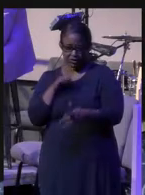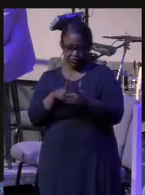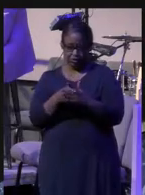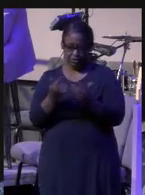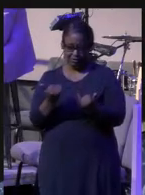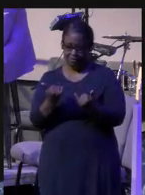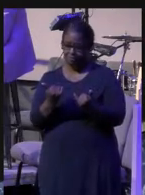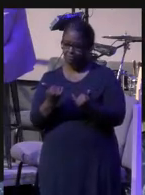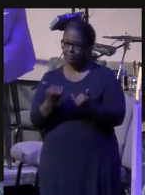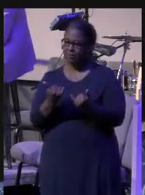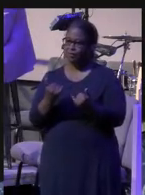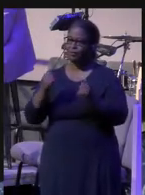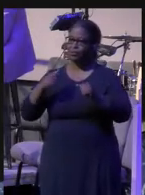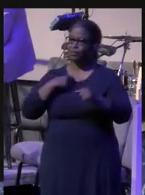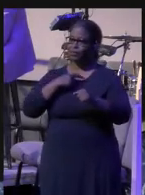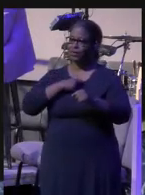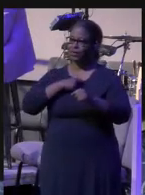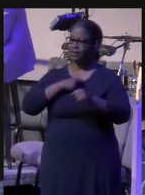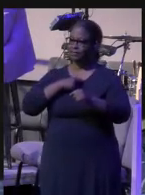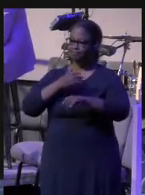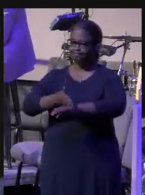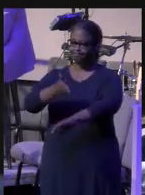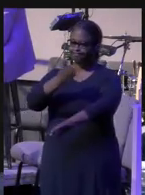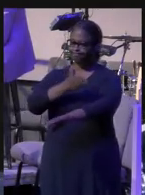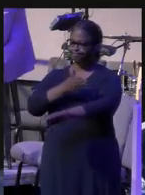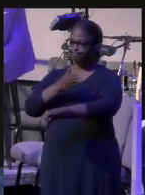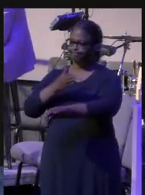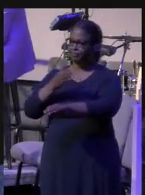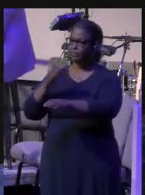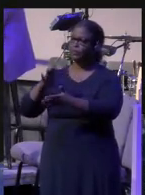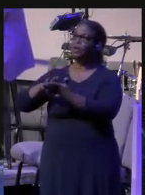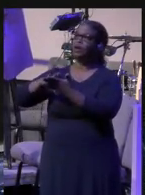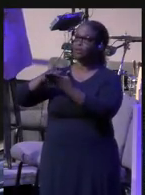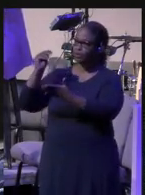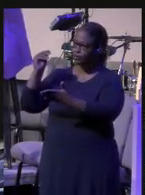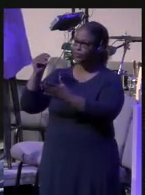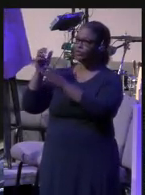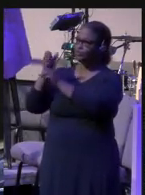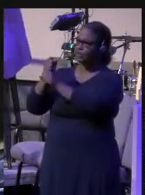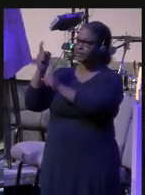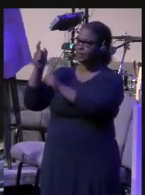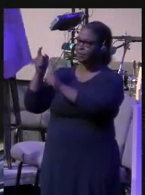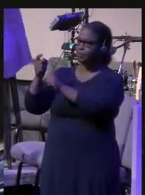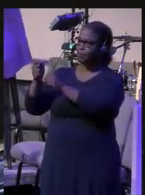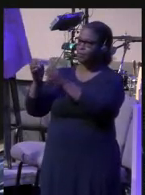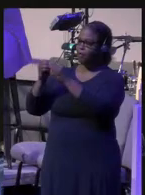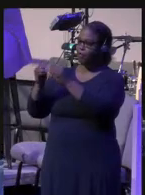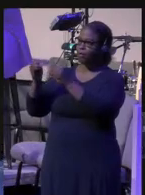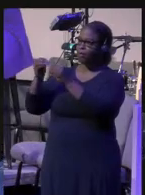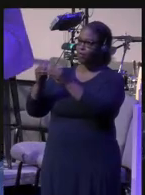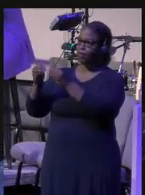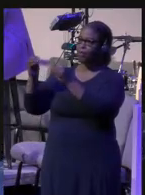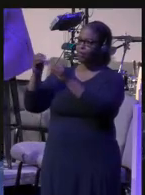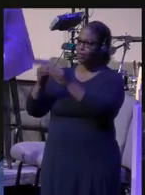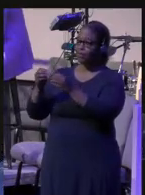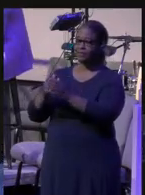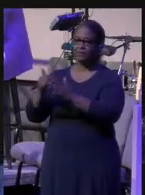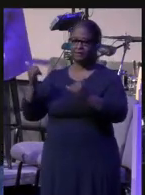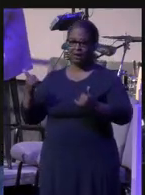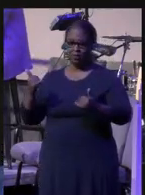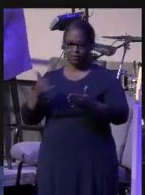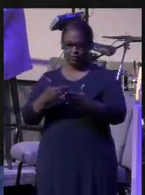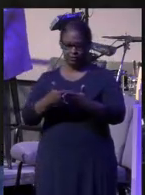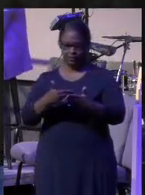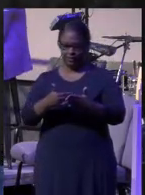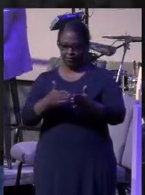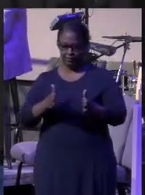trust in him, our new friend in Jesus. So now where we're standing, grab that